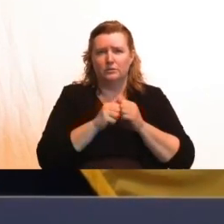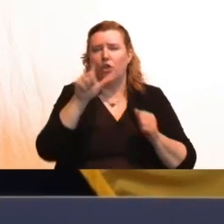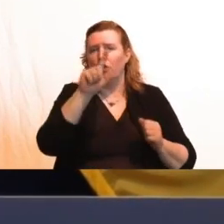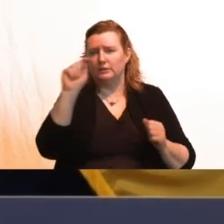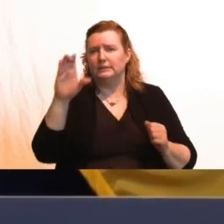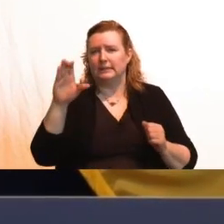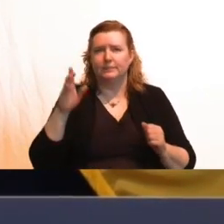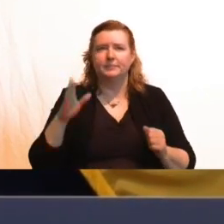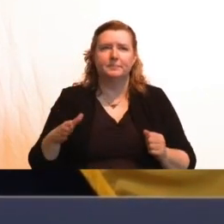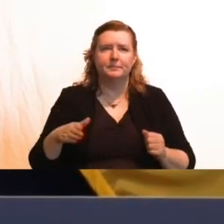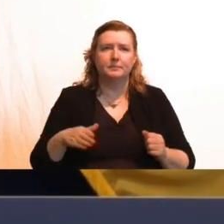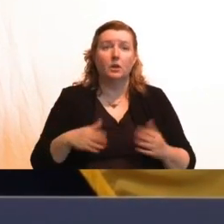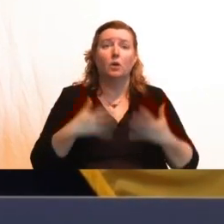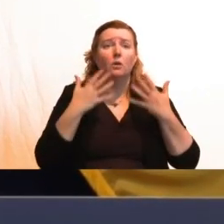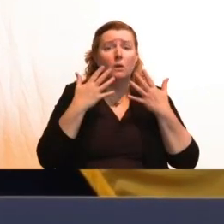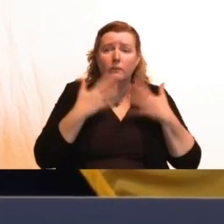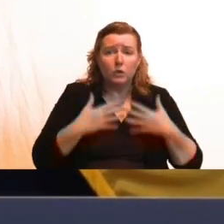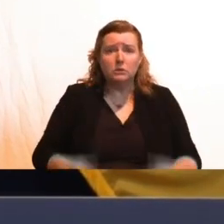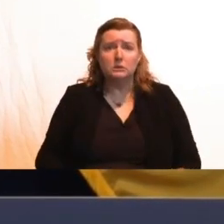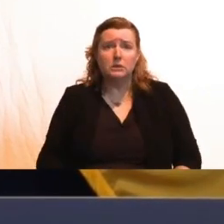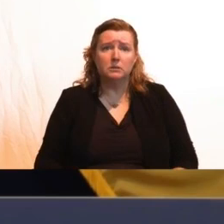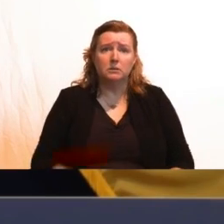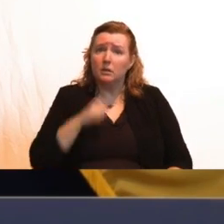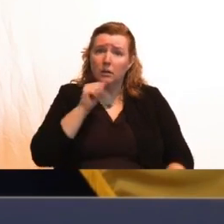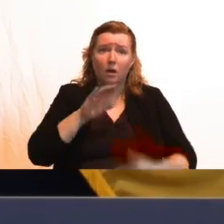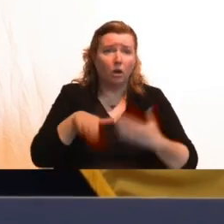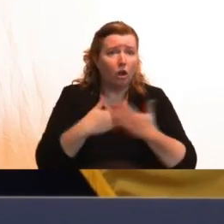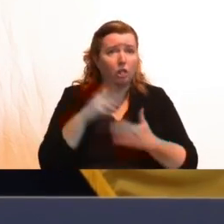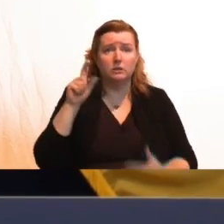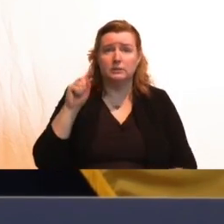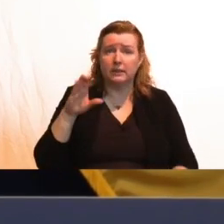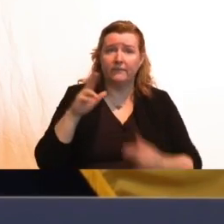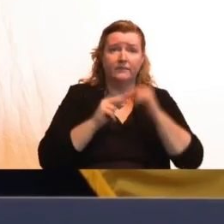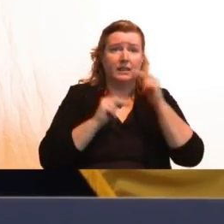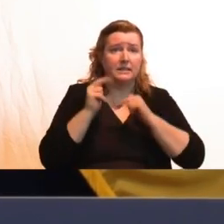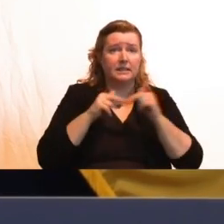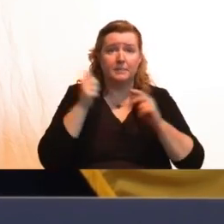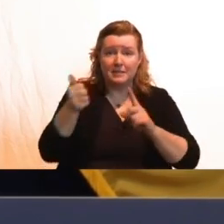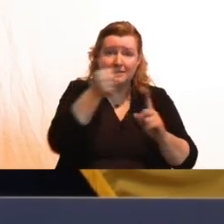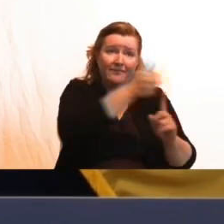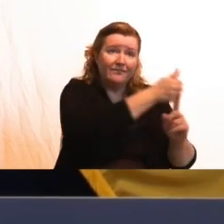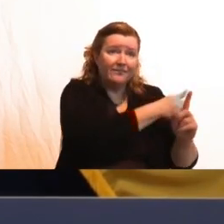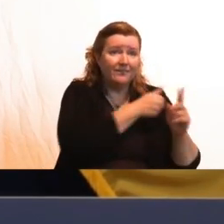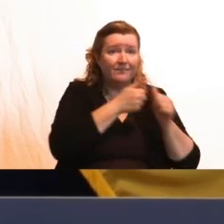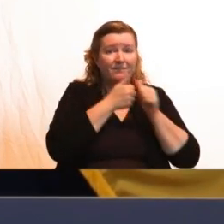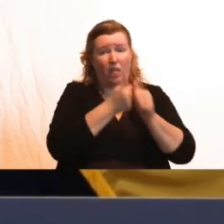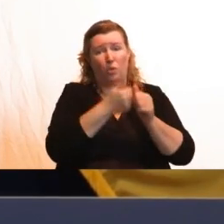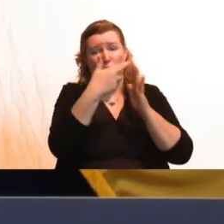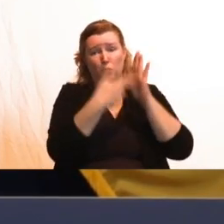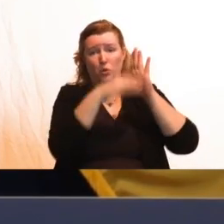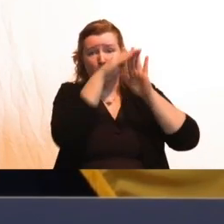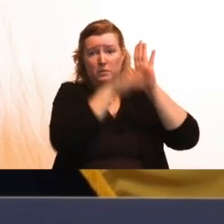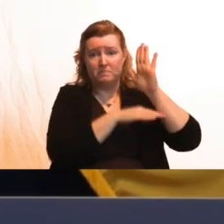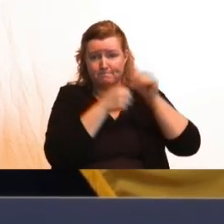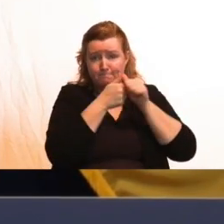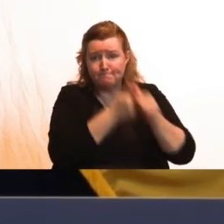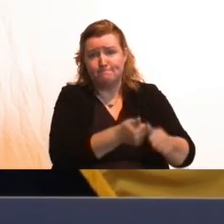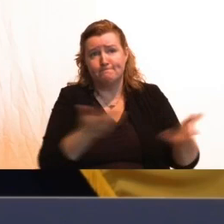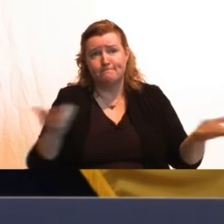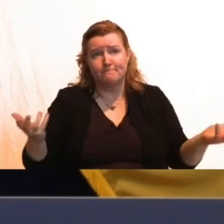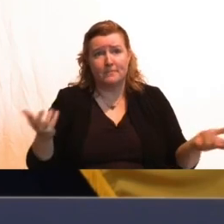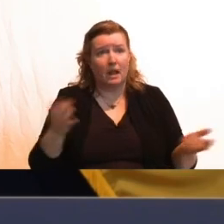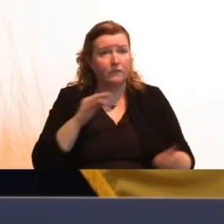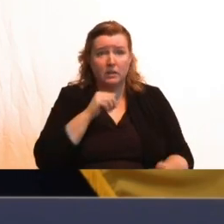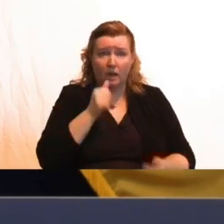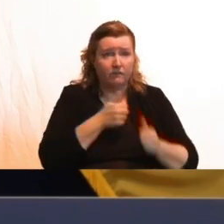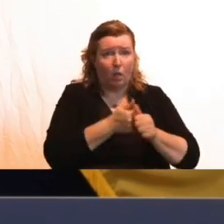should operate. And they have either been fined, some action taken, whether it's by Department of Health or the